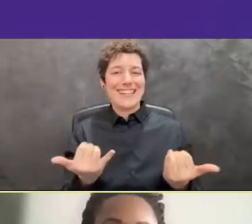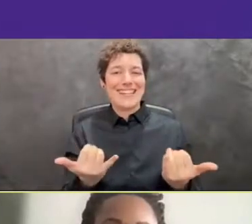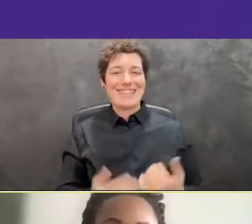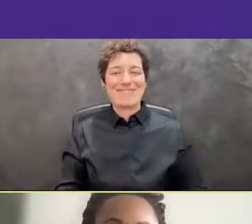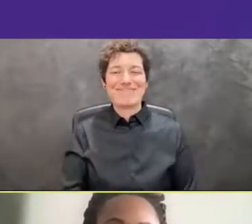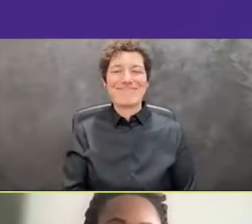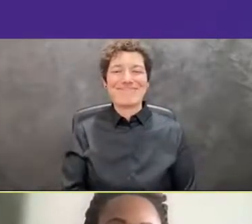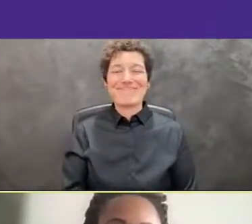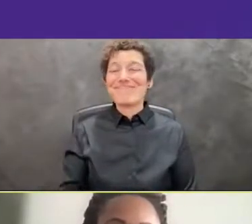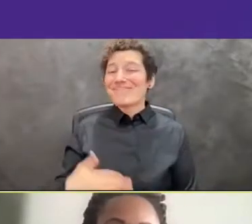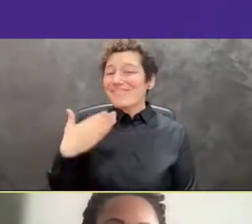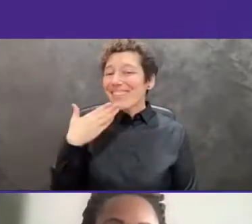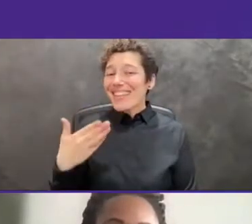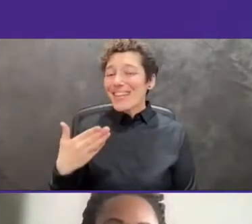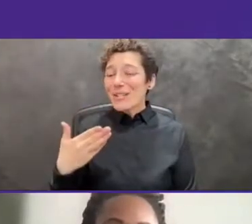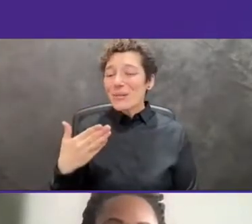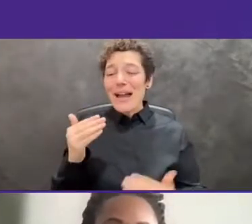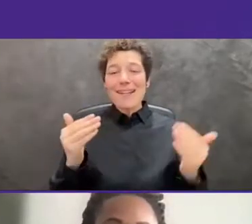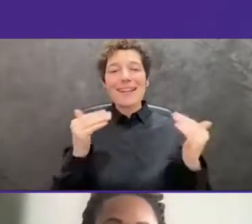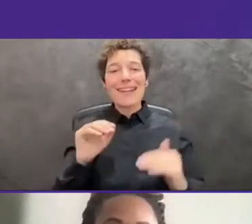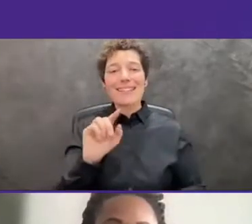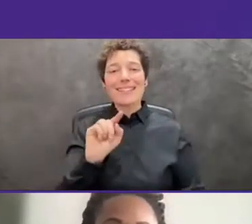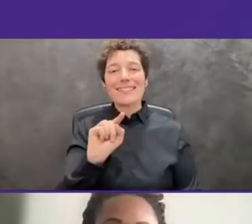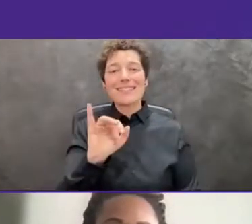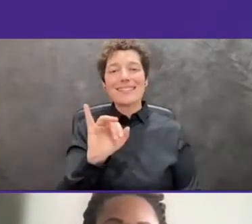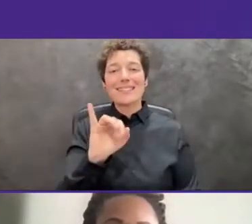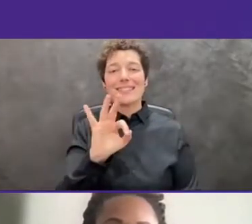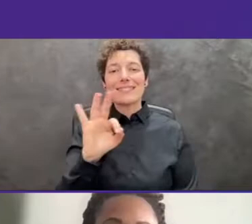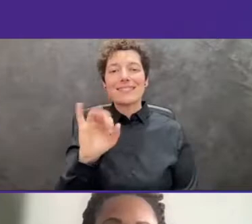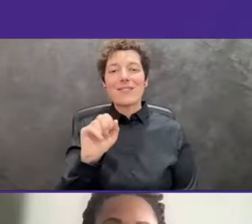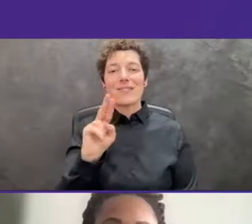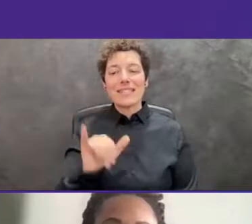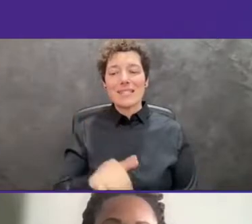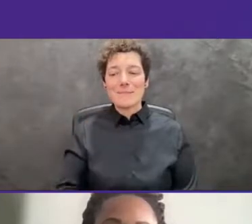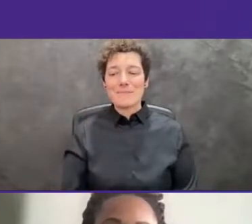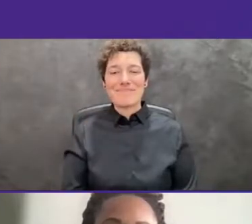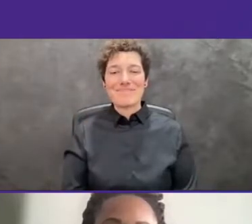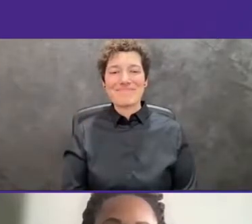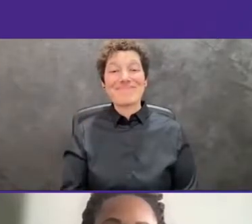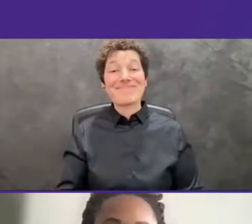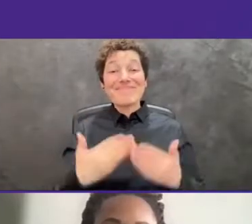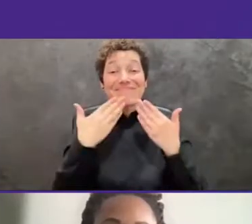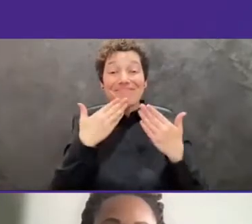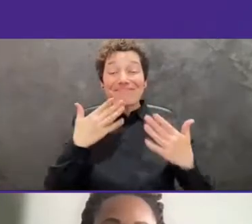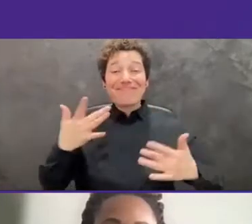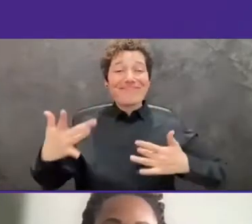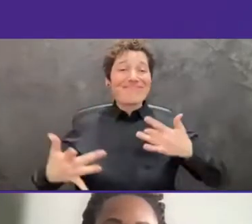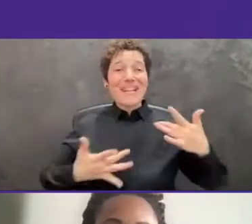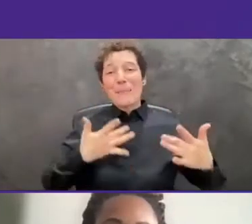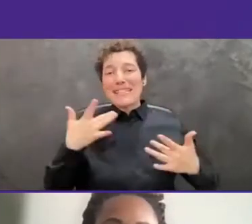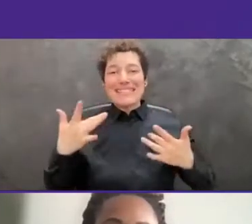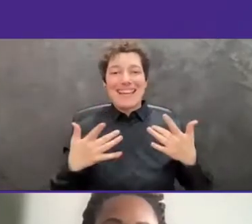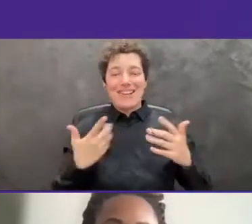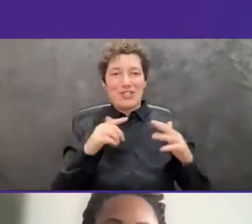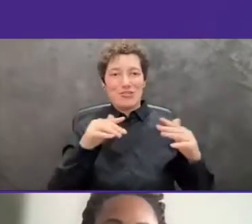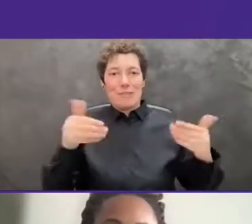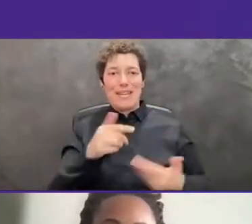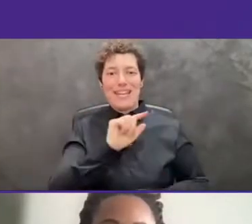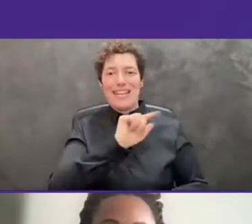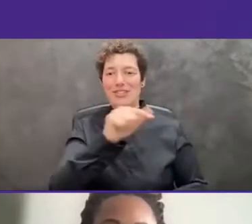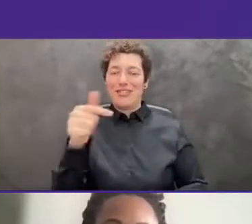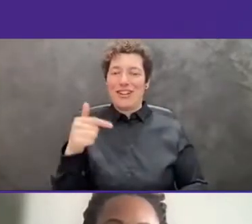Thank you so much, Sydnie and Tiffany. Thank you. I'm so excited, even just from the introductions.